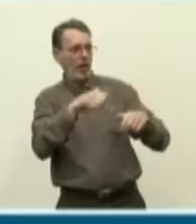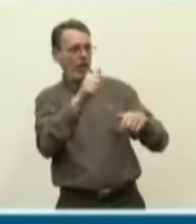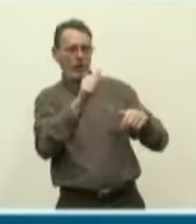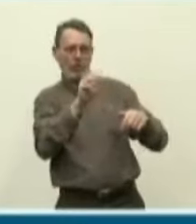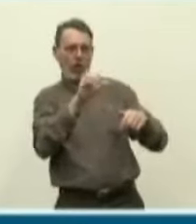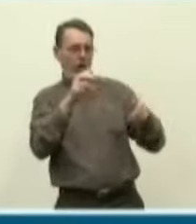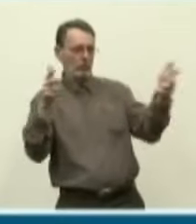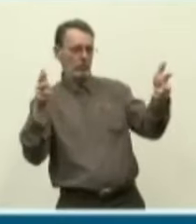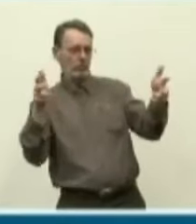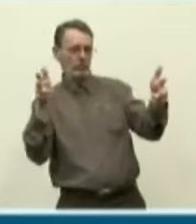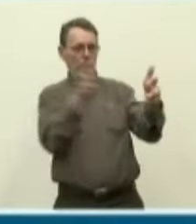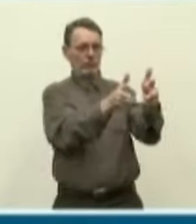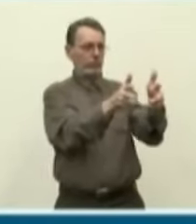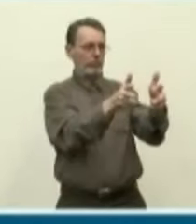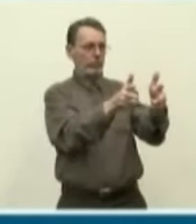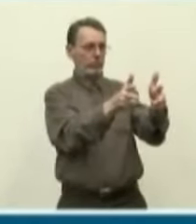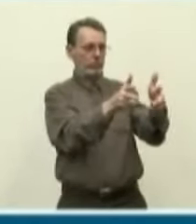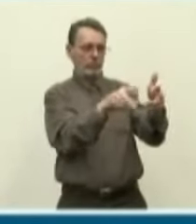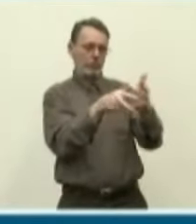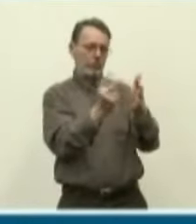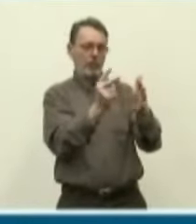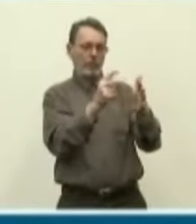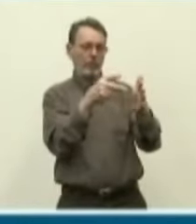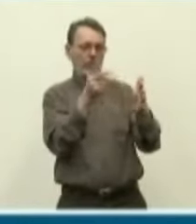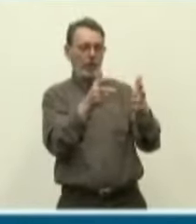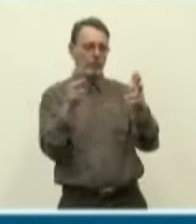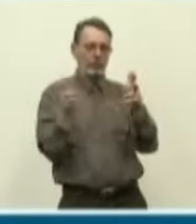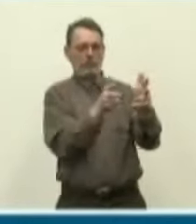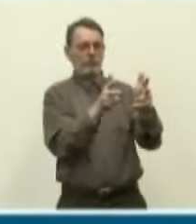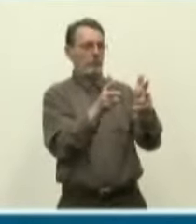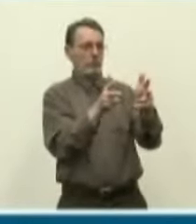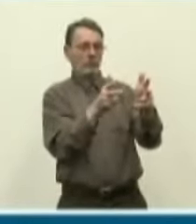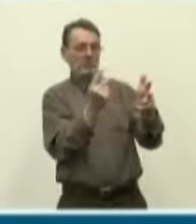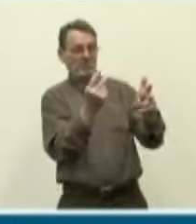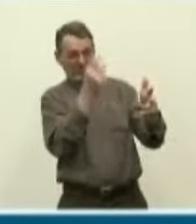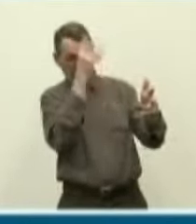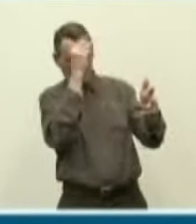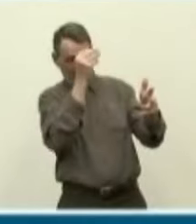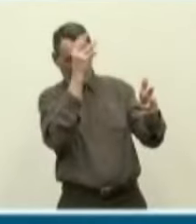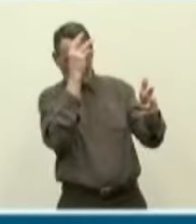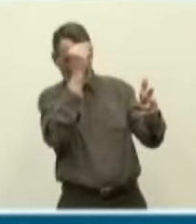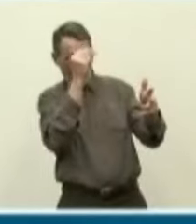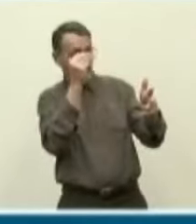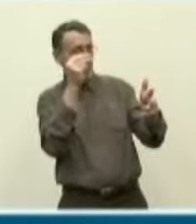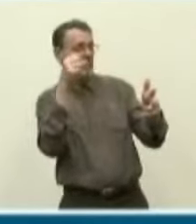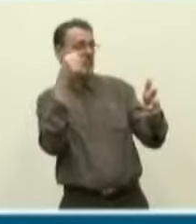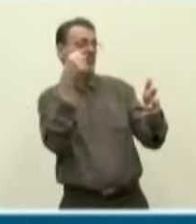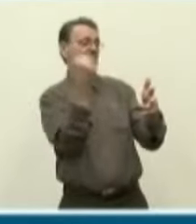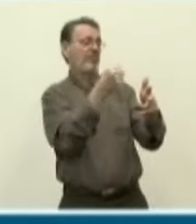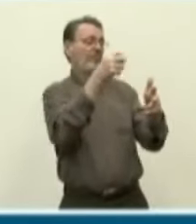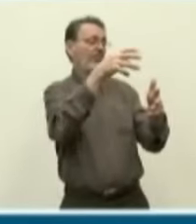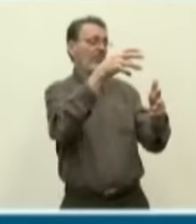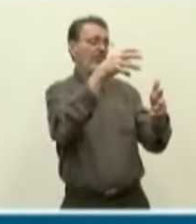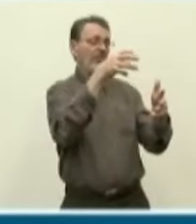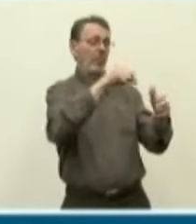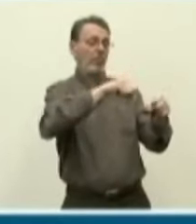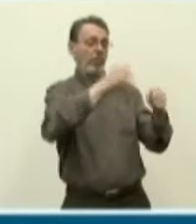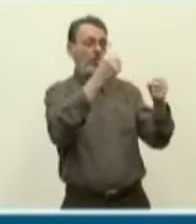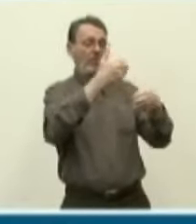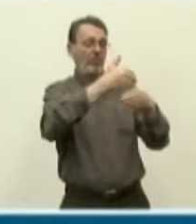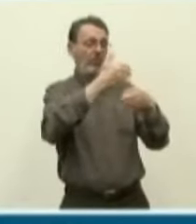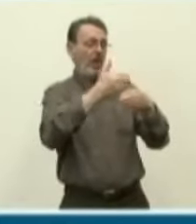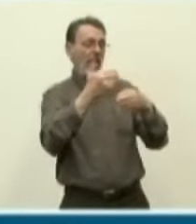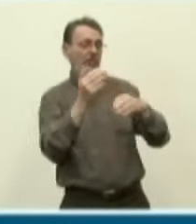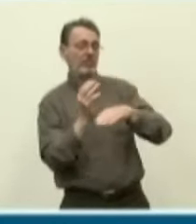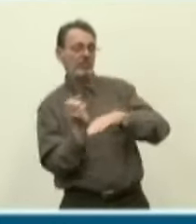next to a. The guy ran in, broke the glass, reached his body